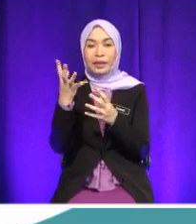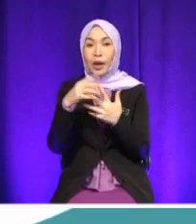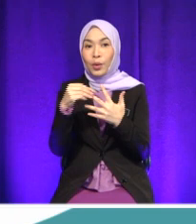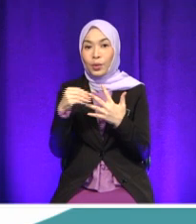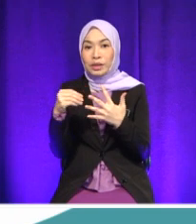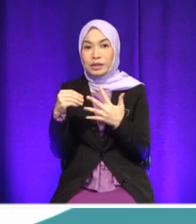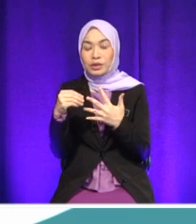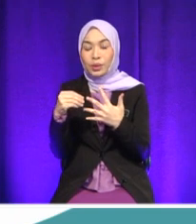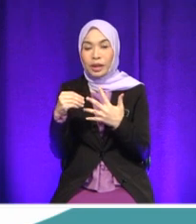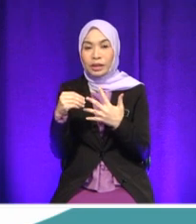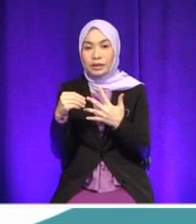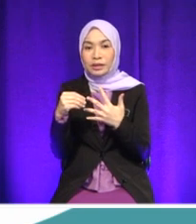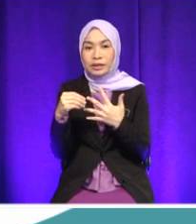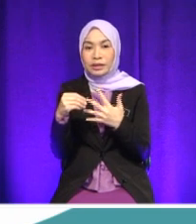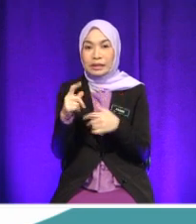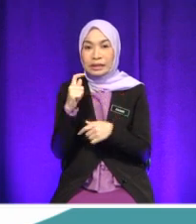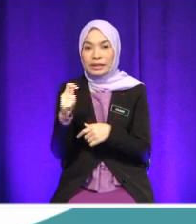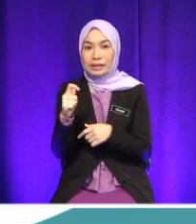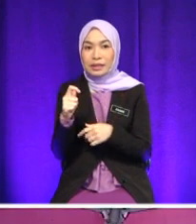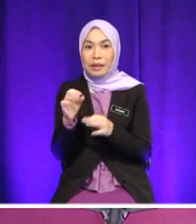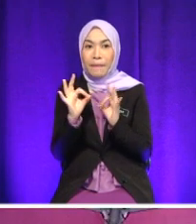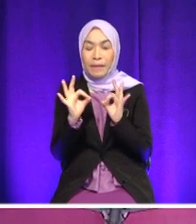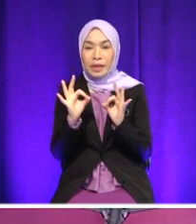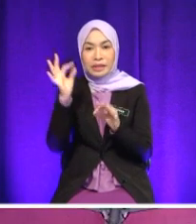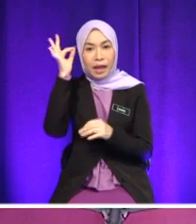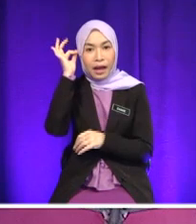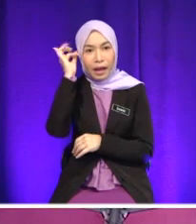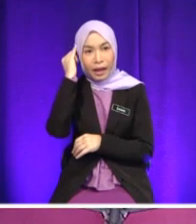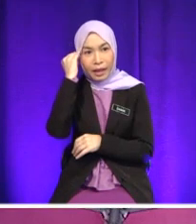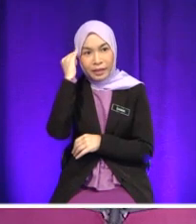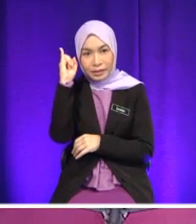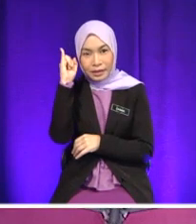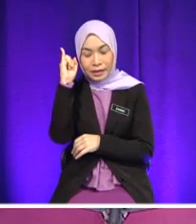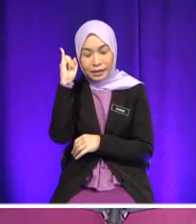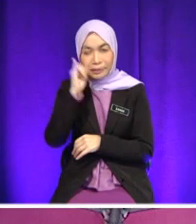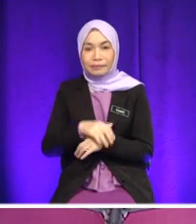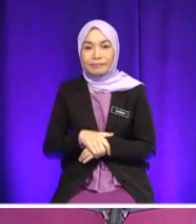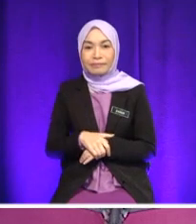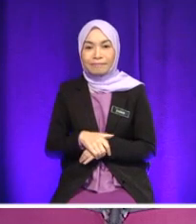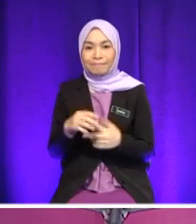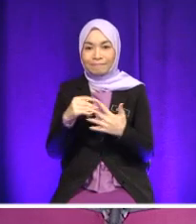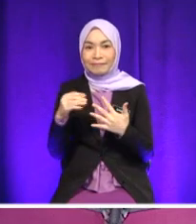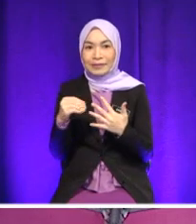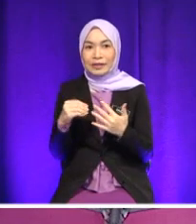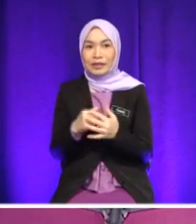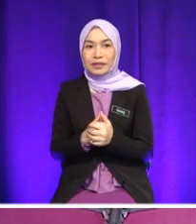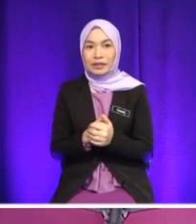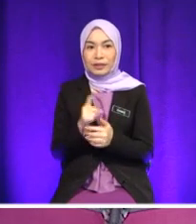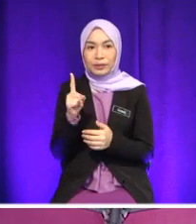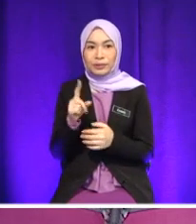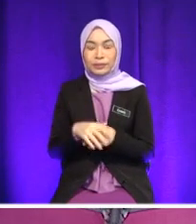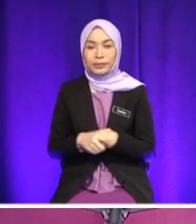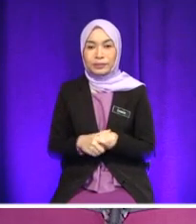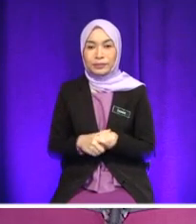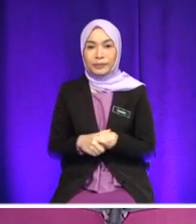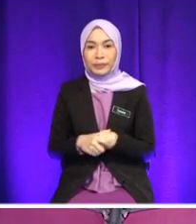should choose, okay? Yeah. All right. So in this part, when you decide an idea, okay, the